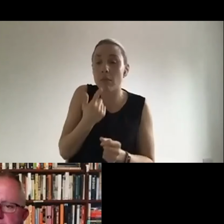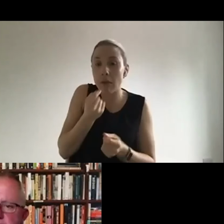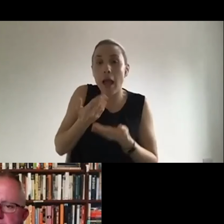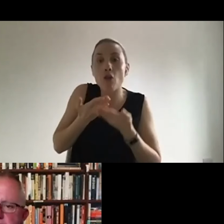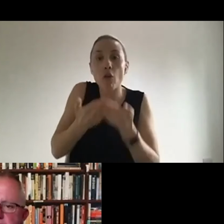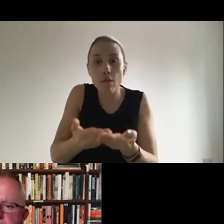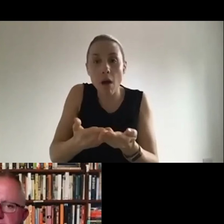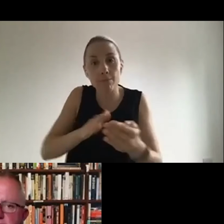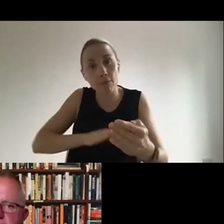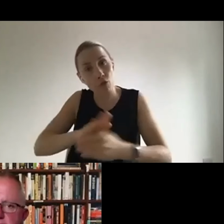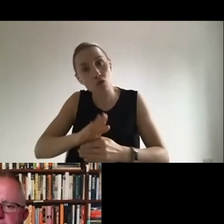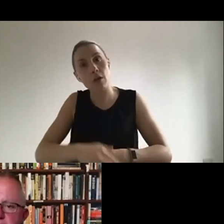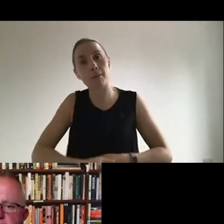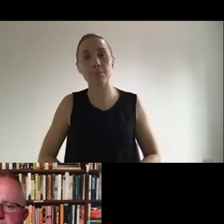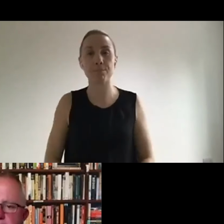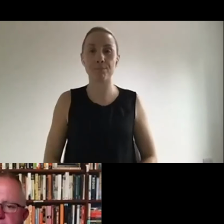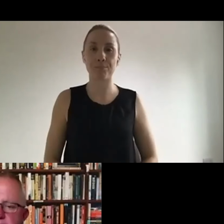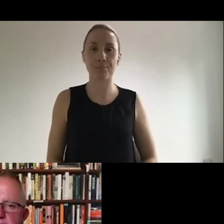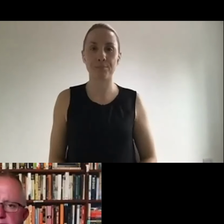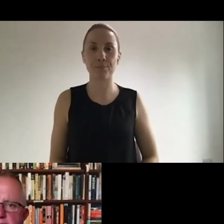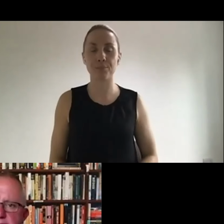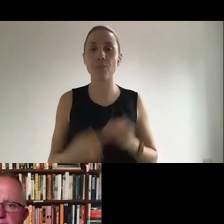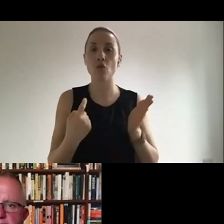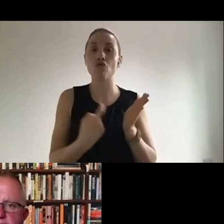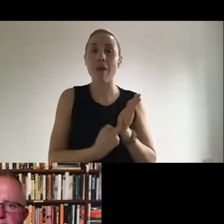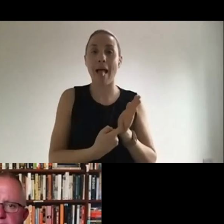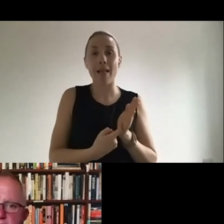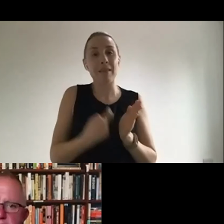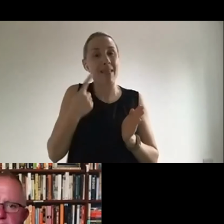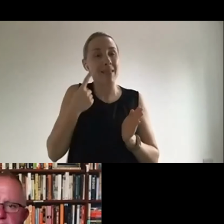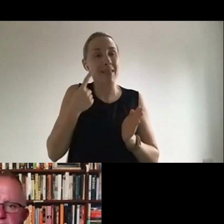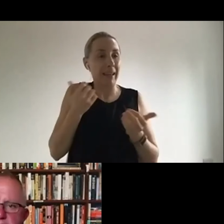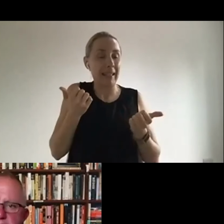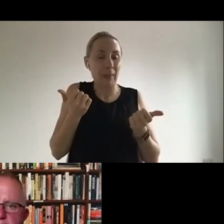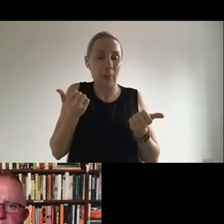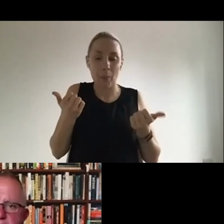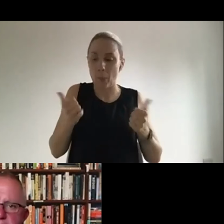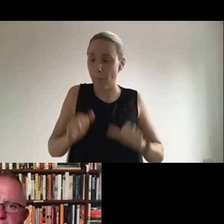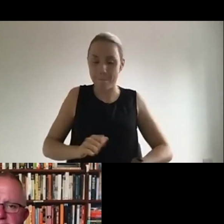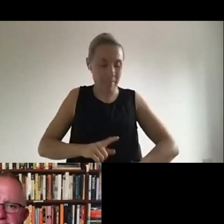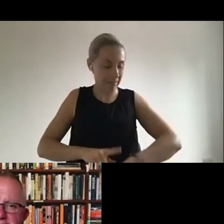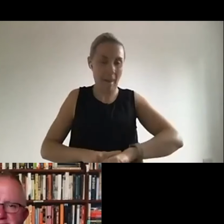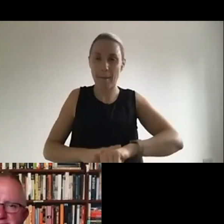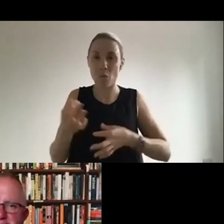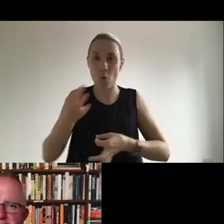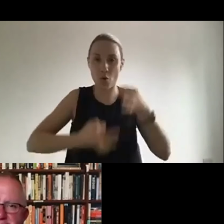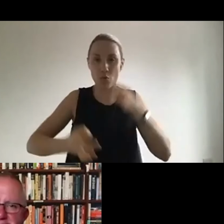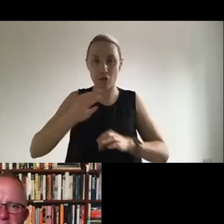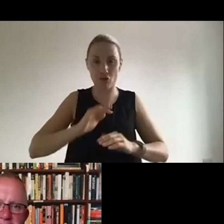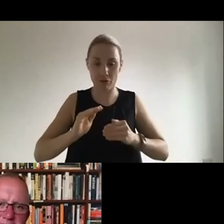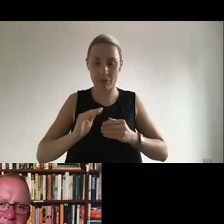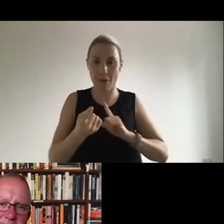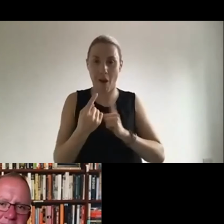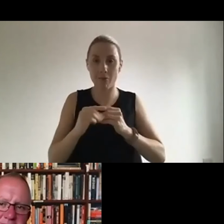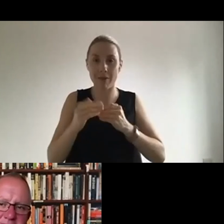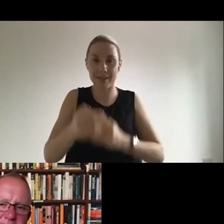Okay, thank you, everyone. So I think we're probably out of time in terms of the questions and answers session. You know, we've got